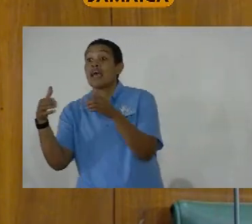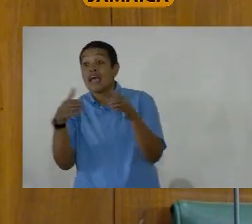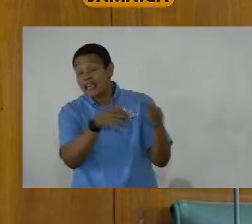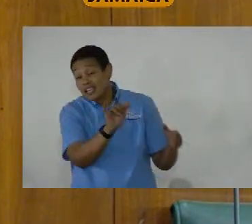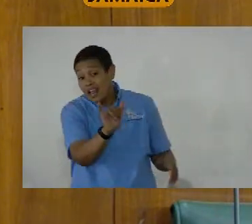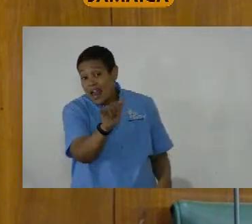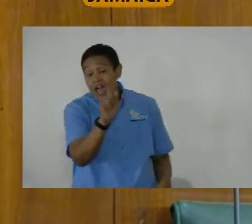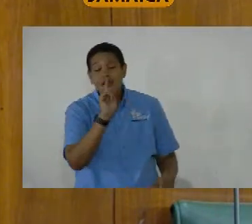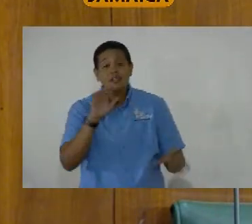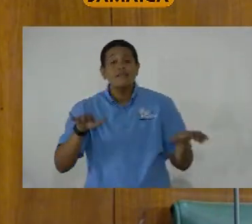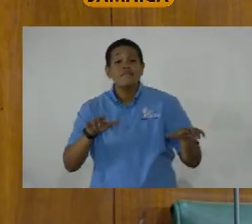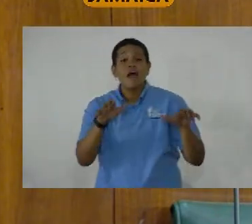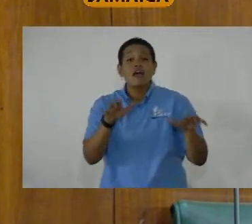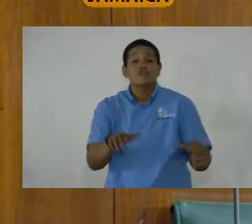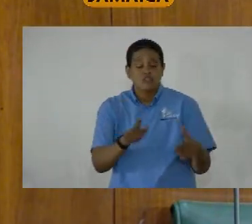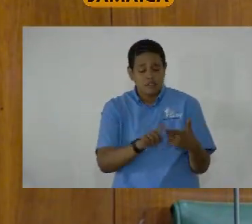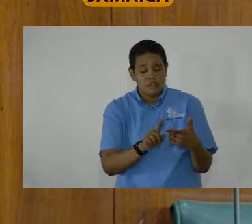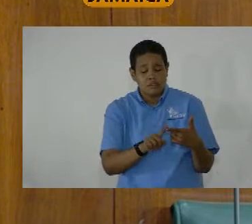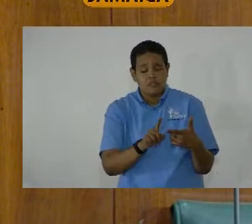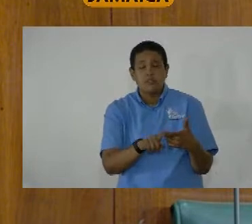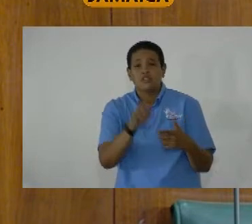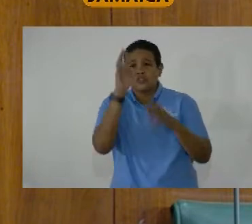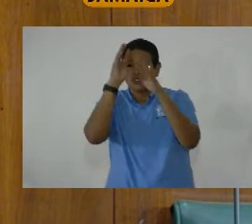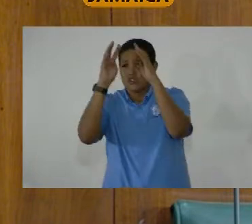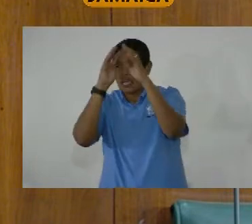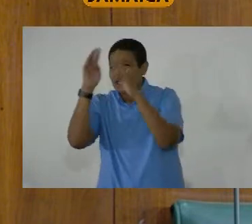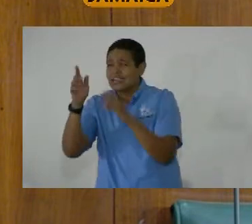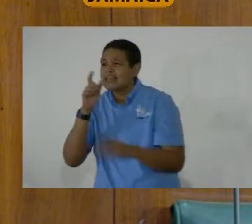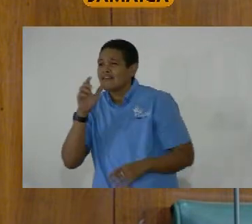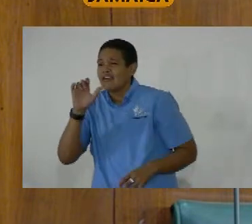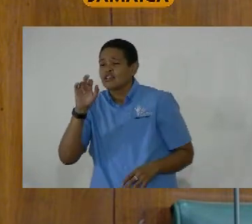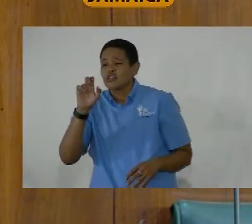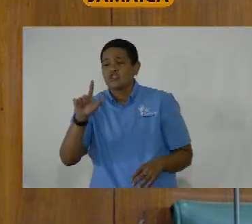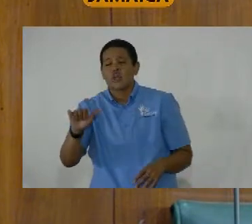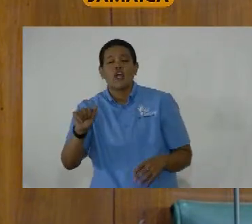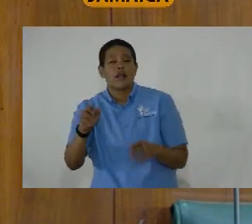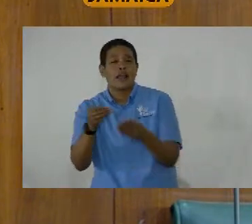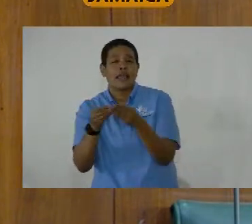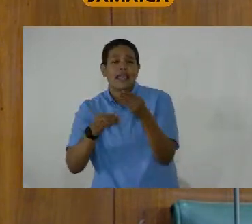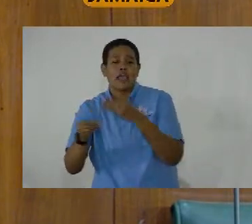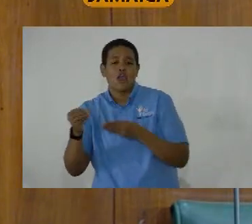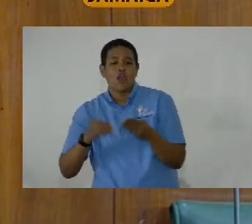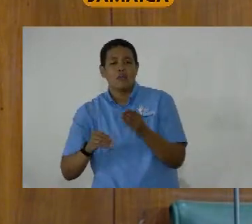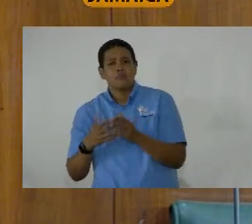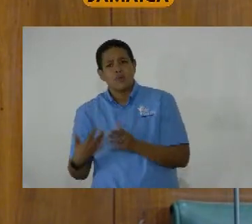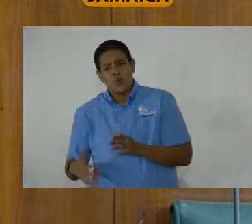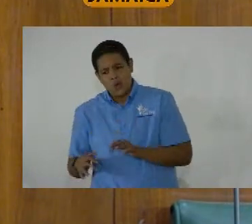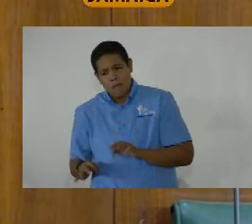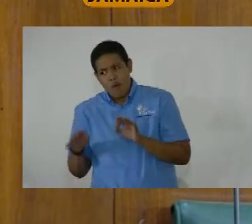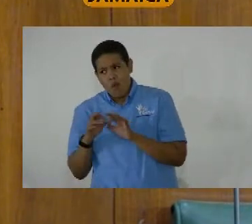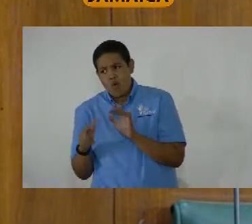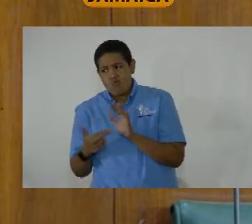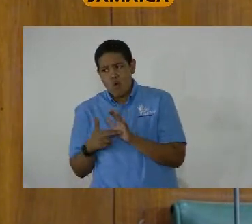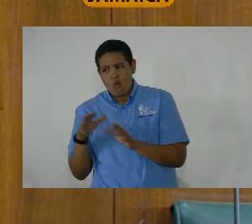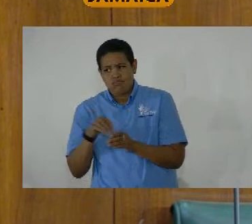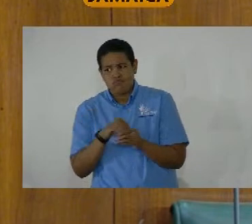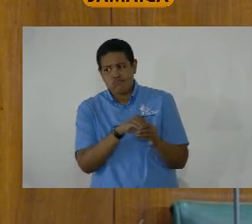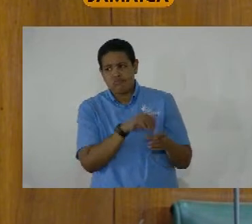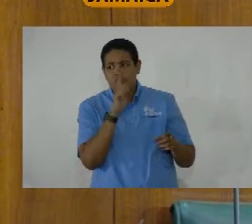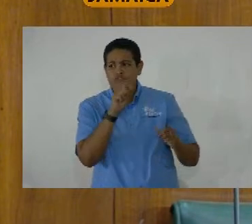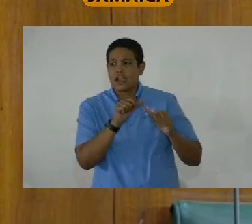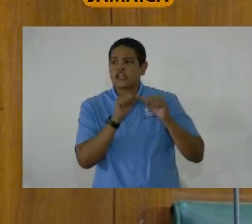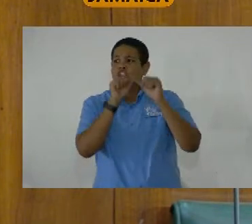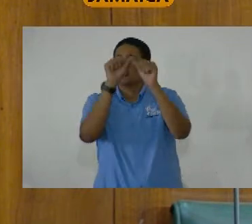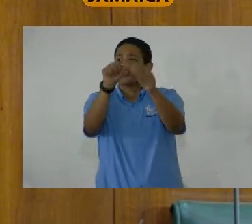as the manufacturing, the creative and circular economies, have key roles to play in a